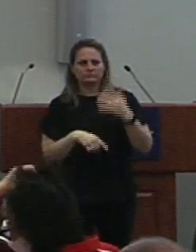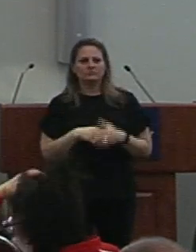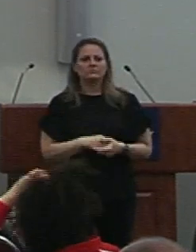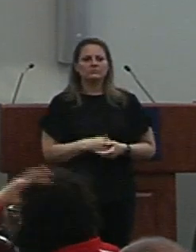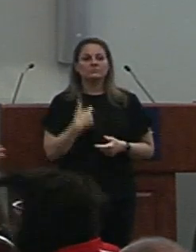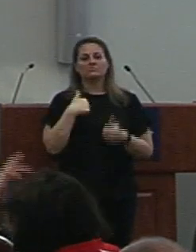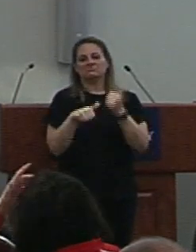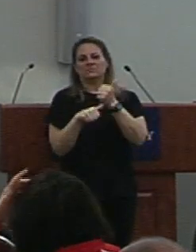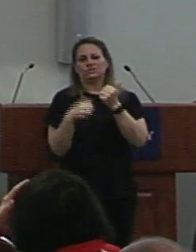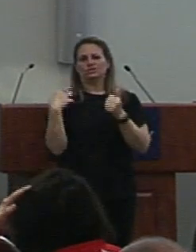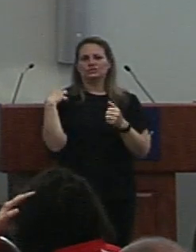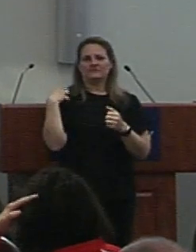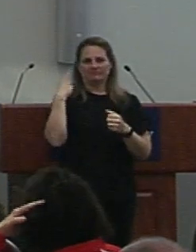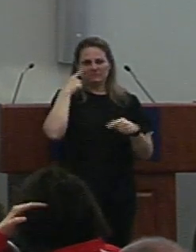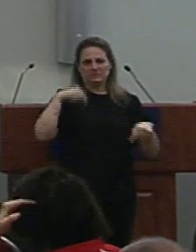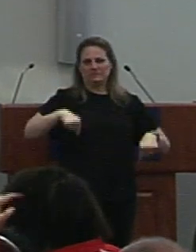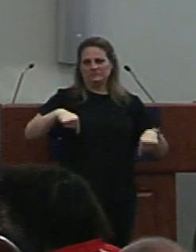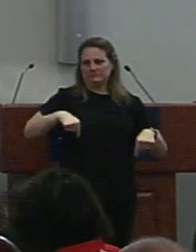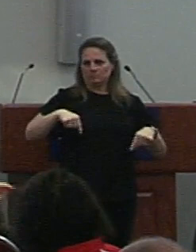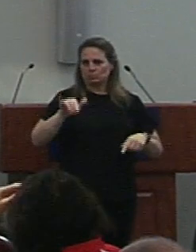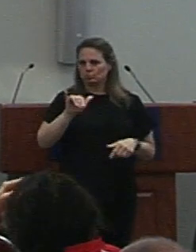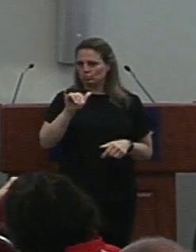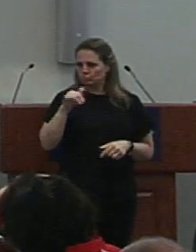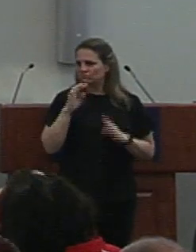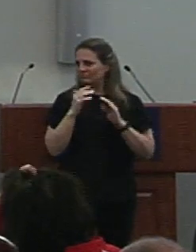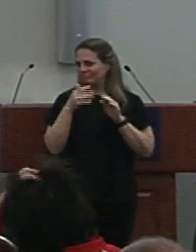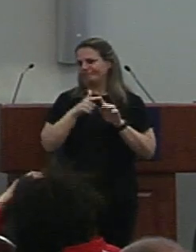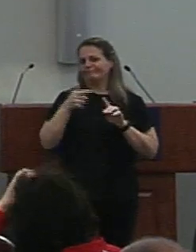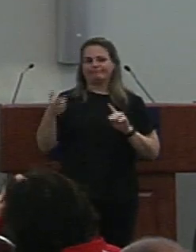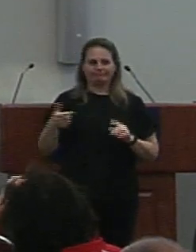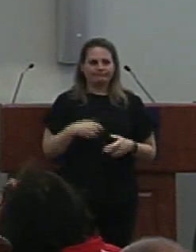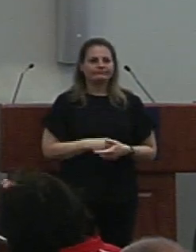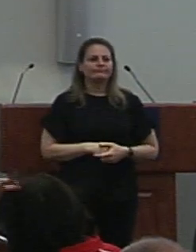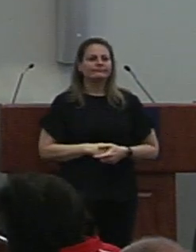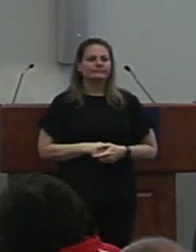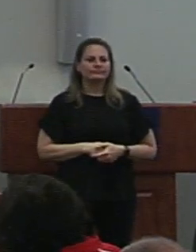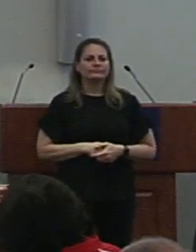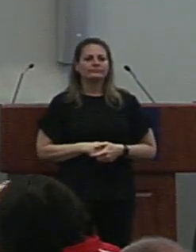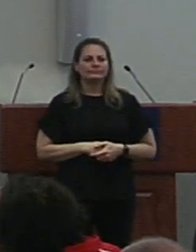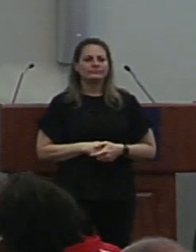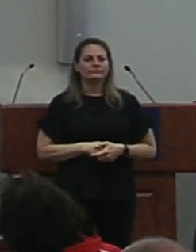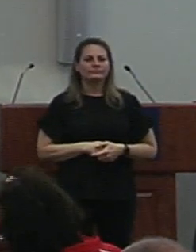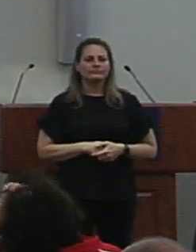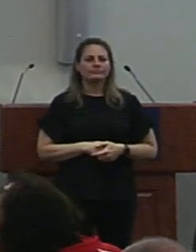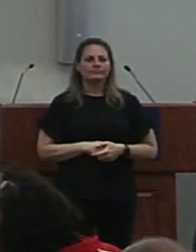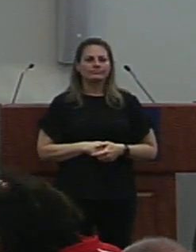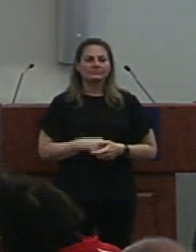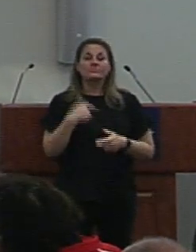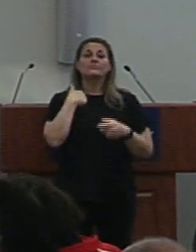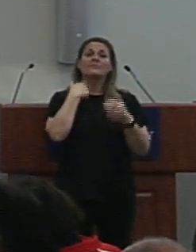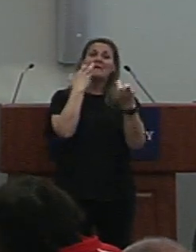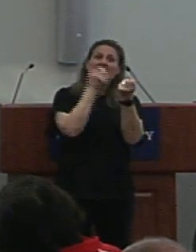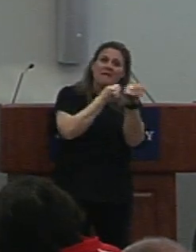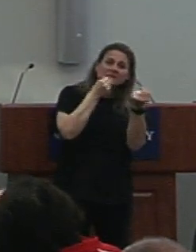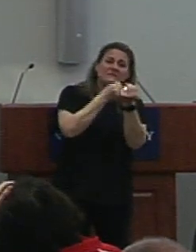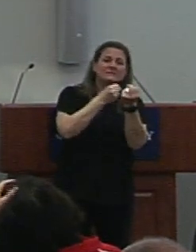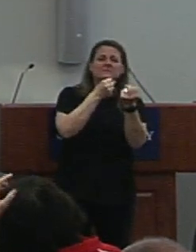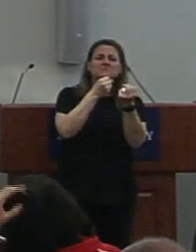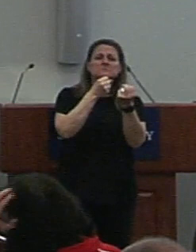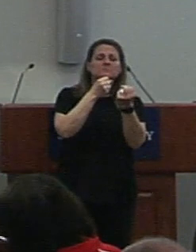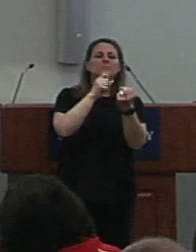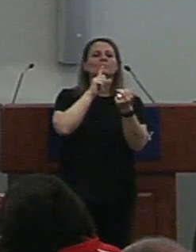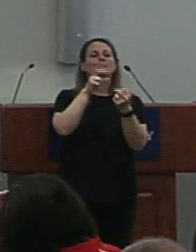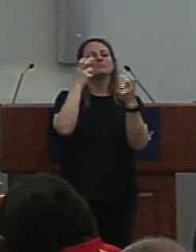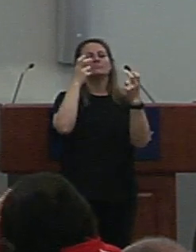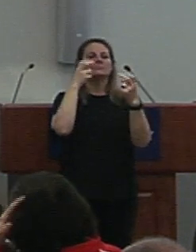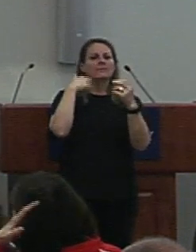autism advocacy, it's a work in progress, but there has been some accomplishments, but it's one step at a time, but